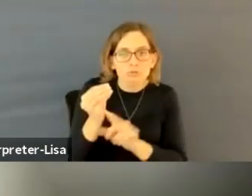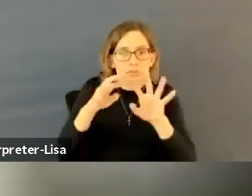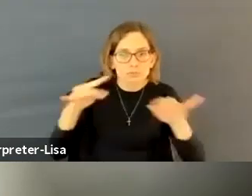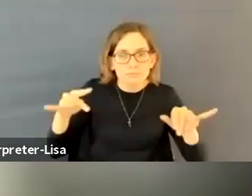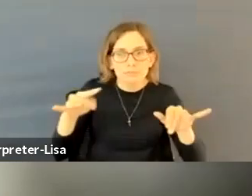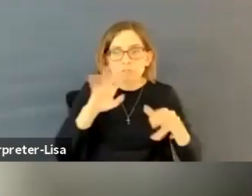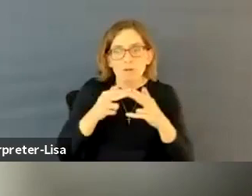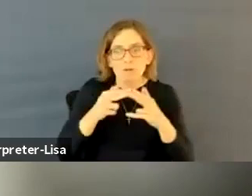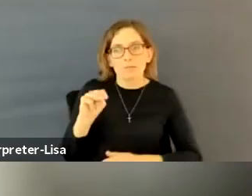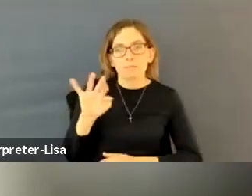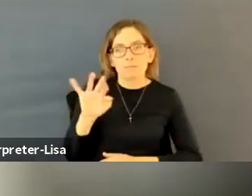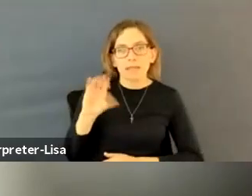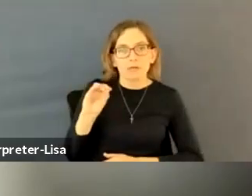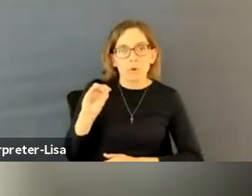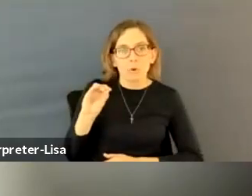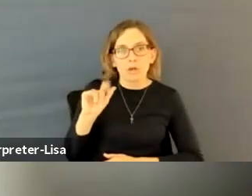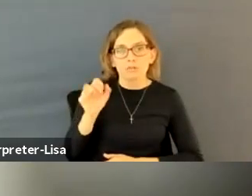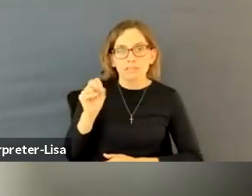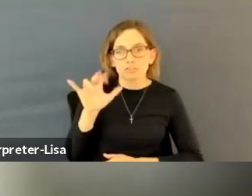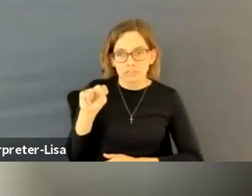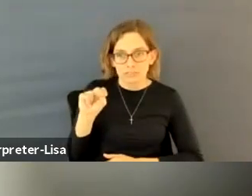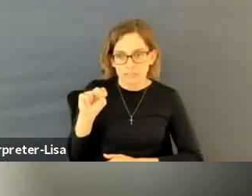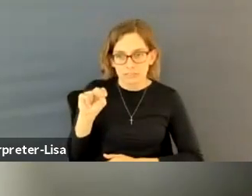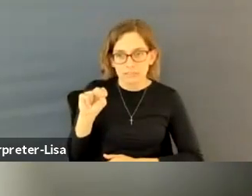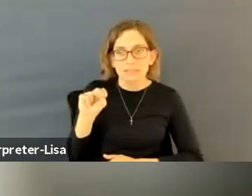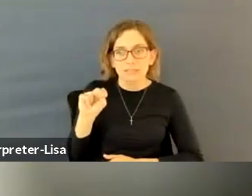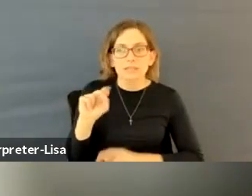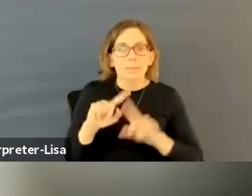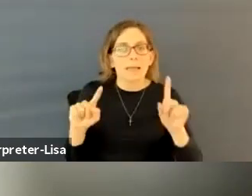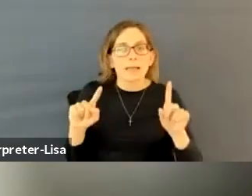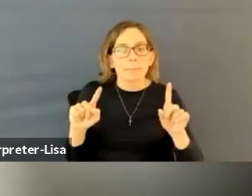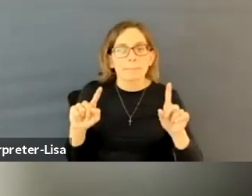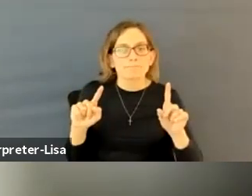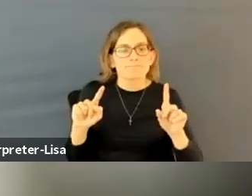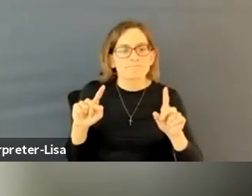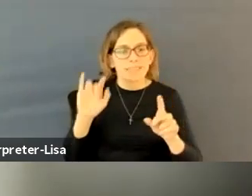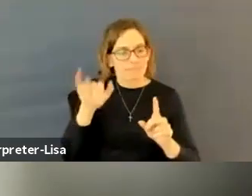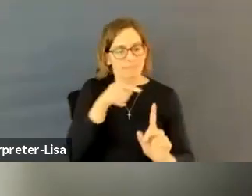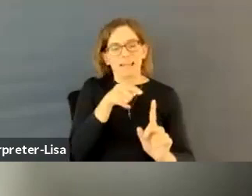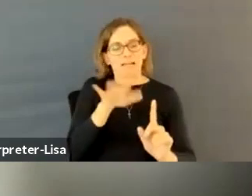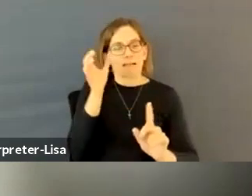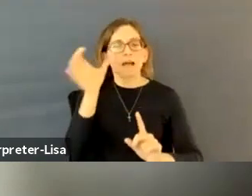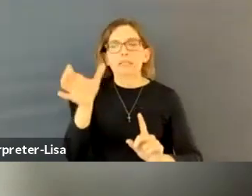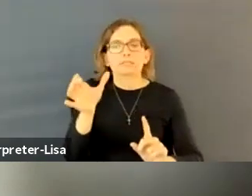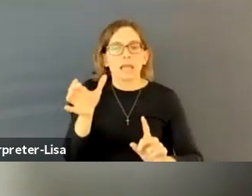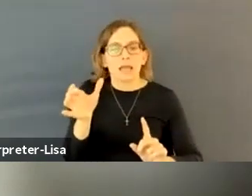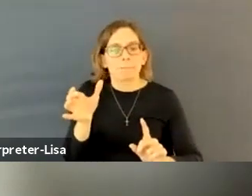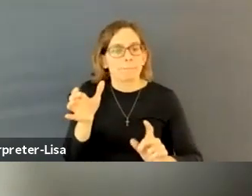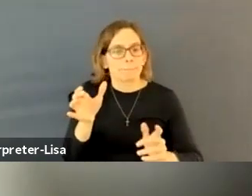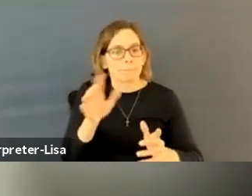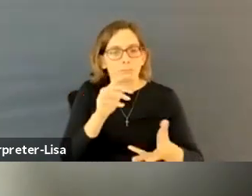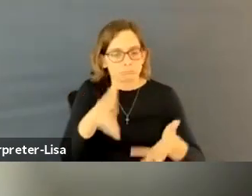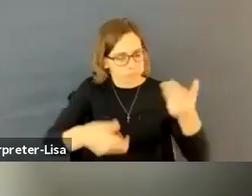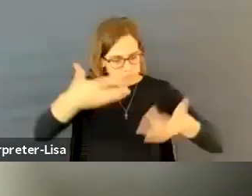on microaggressions, right? But I don't think that we unpack what microaggressions really do